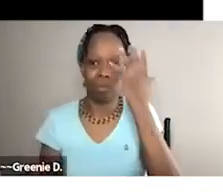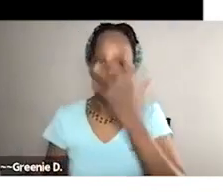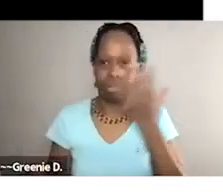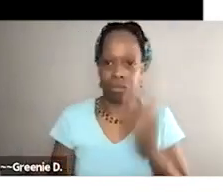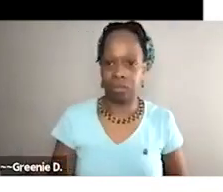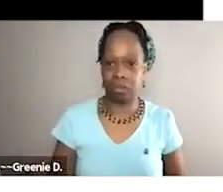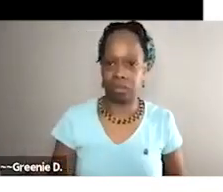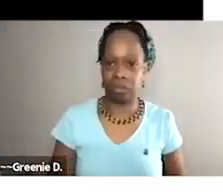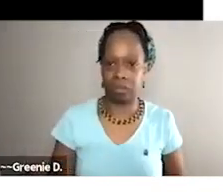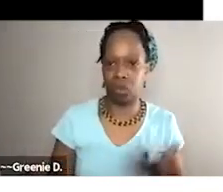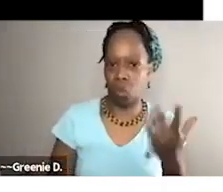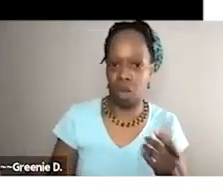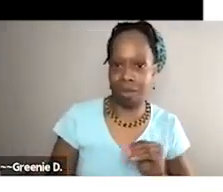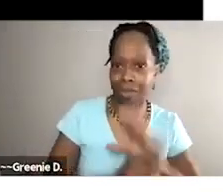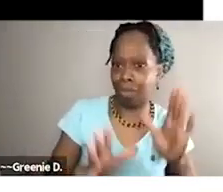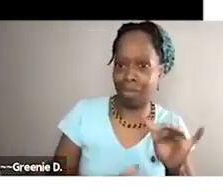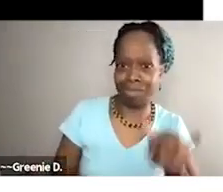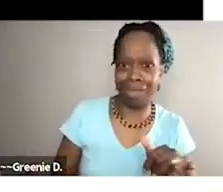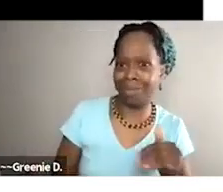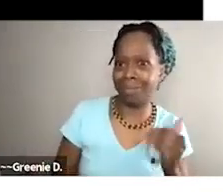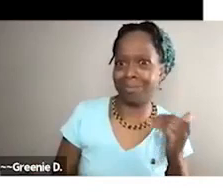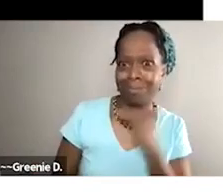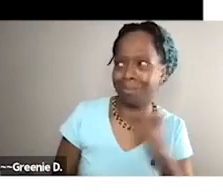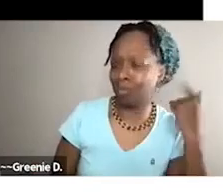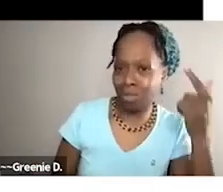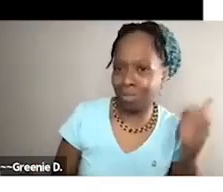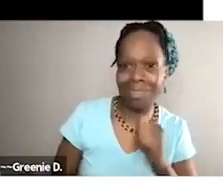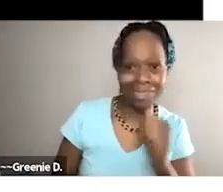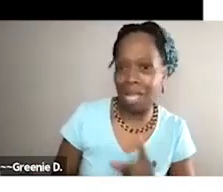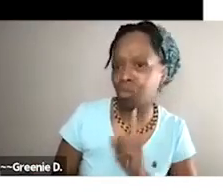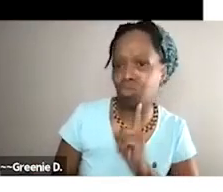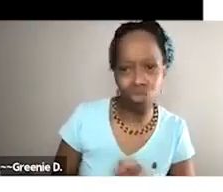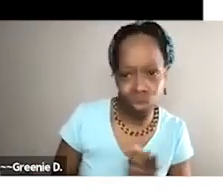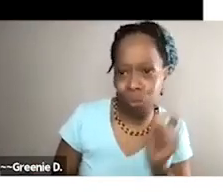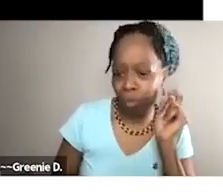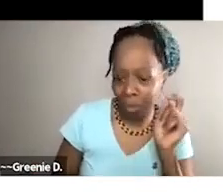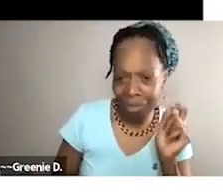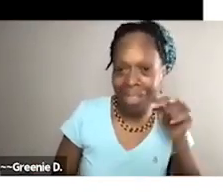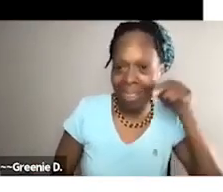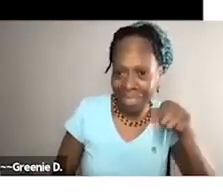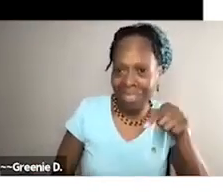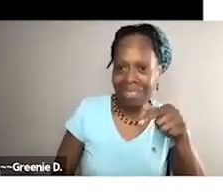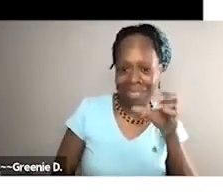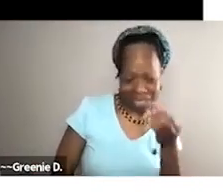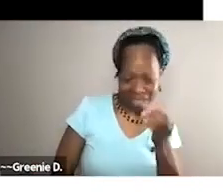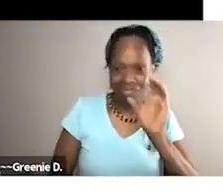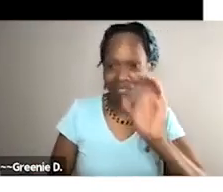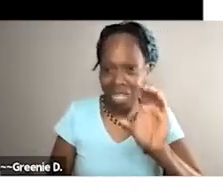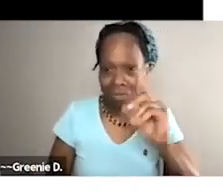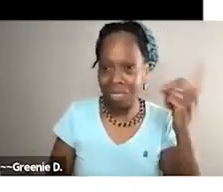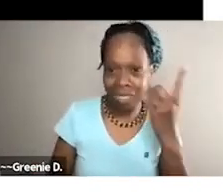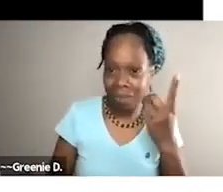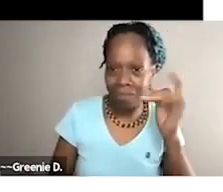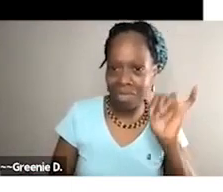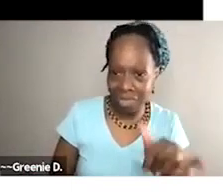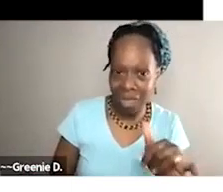poppycock. That's not true at all. This is an investment. This is something that you need to do